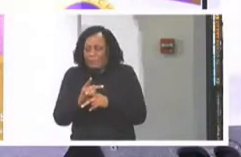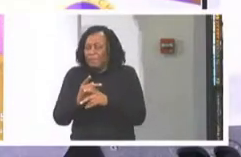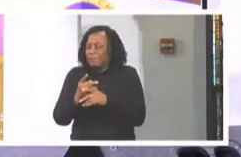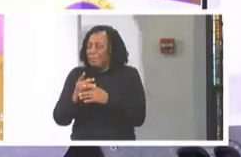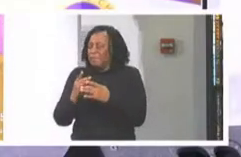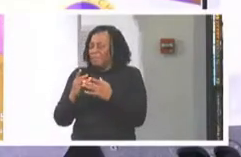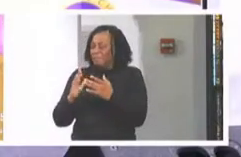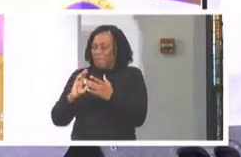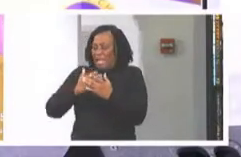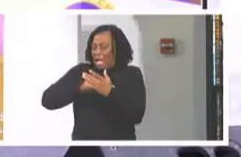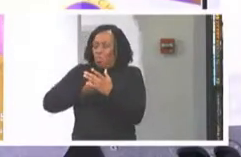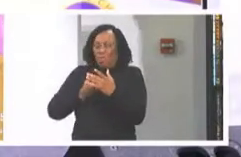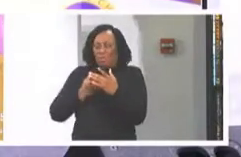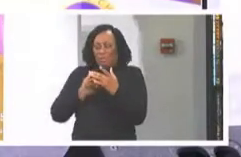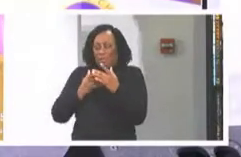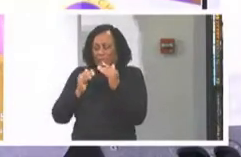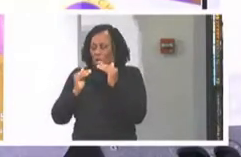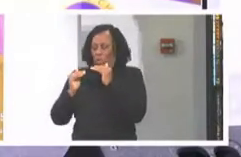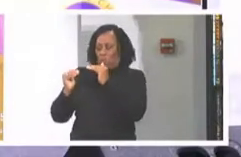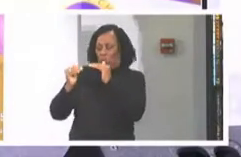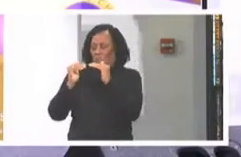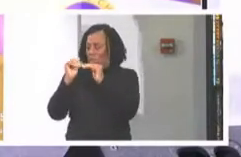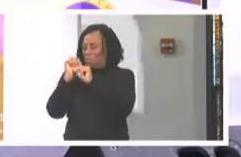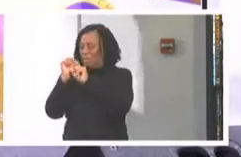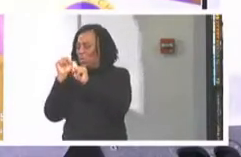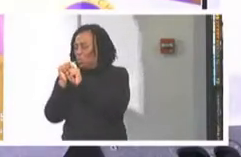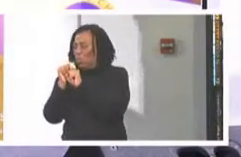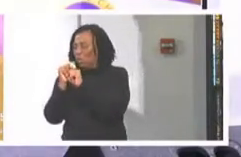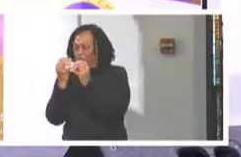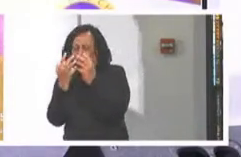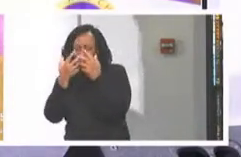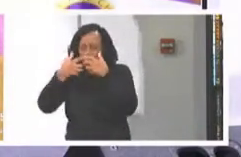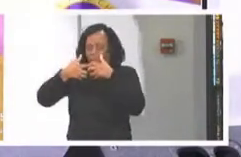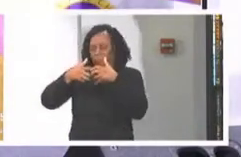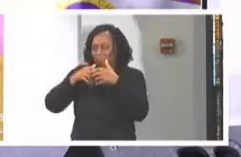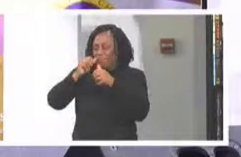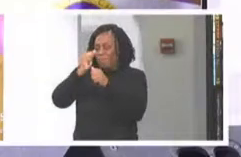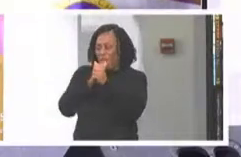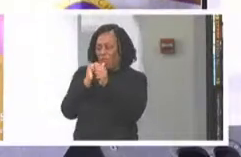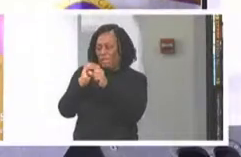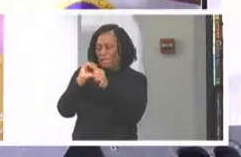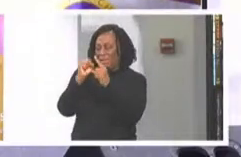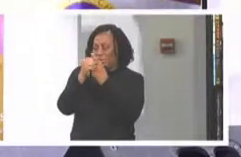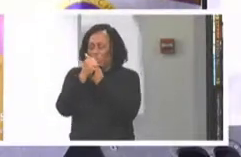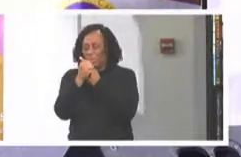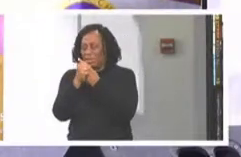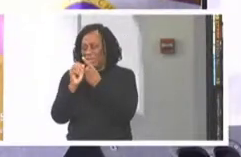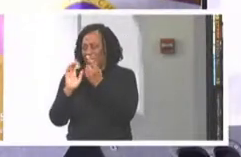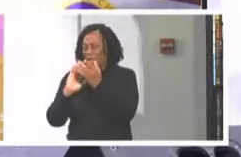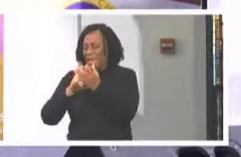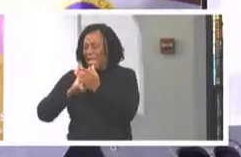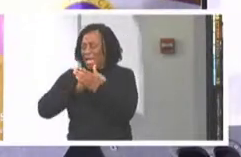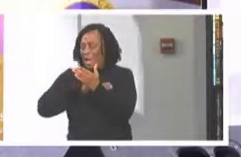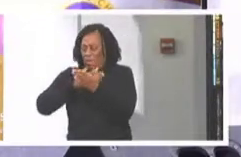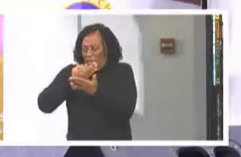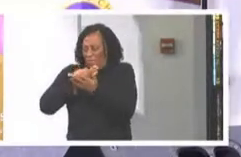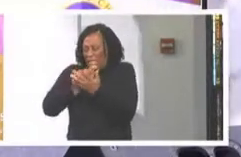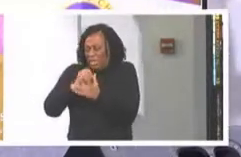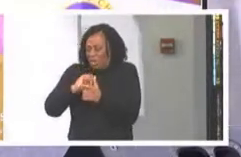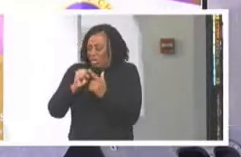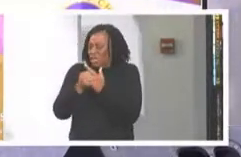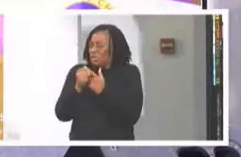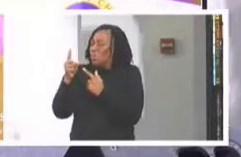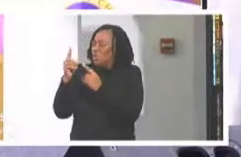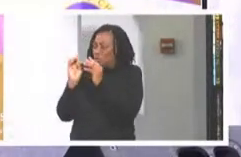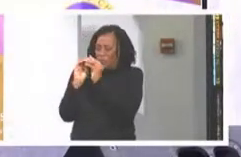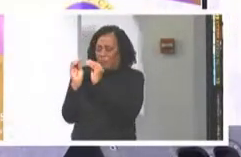crazy co-workers back together again. God, it will be you who will put our finances back together again. God, it will be